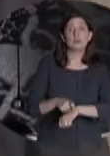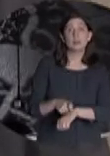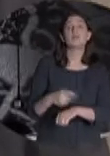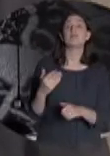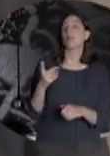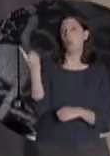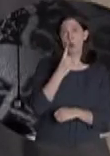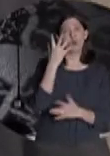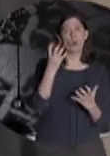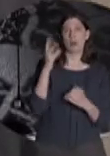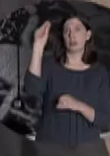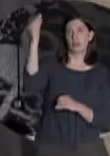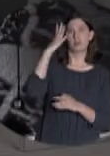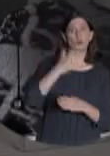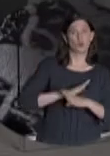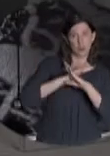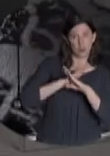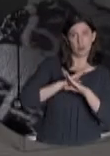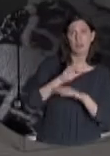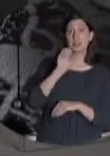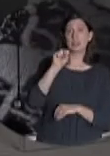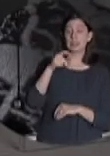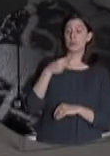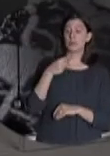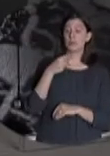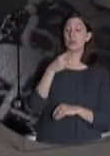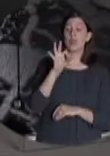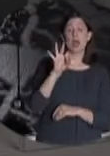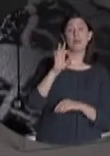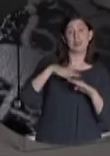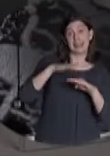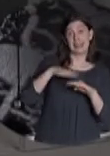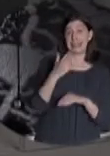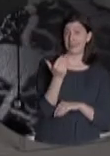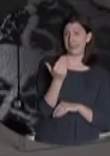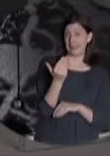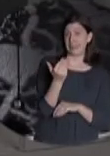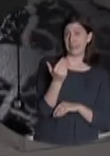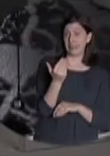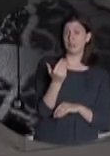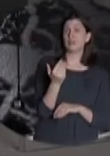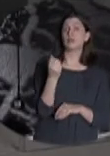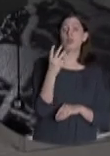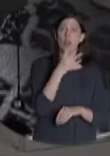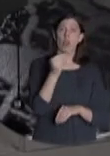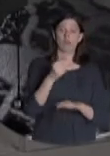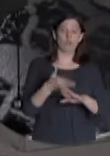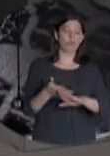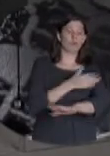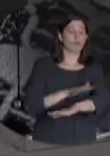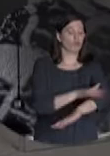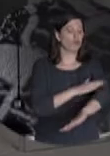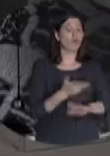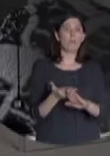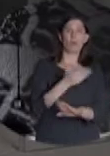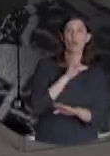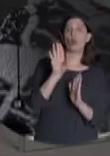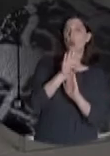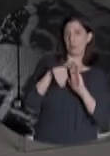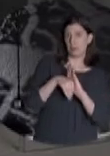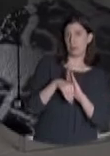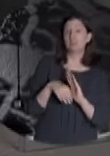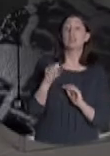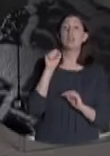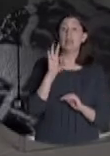And you always want to wear a sunscreen with an SPF of at least 15 and put it on at least 30 minutes before you go outside. And if you're going to be outside for a long